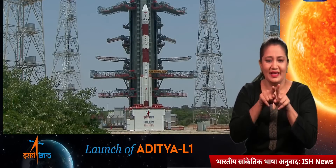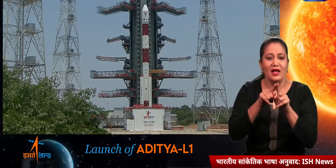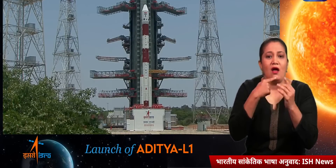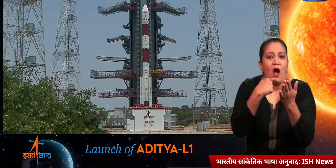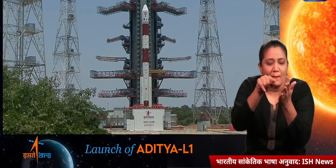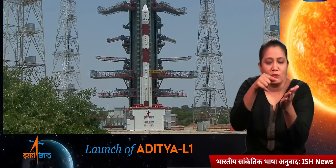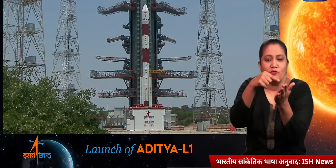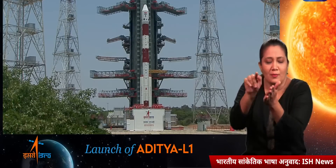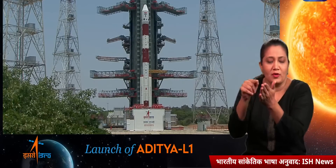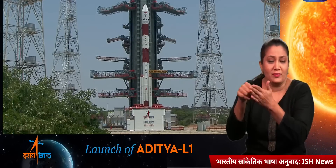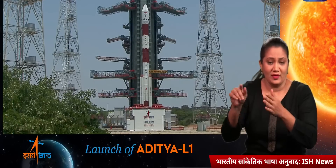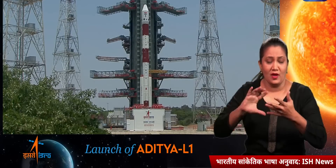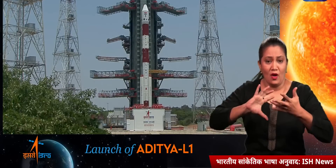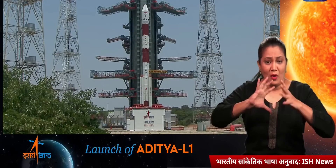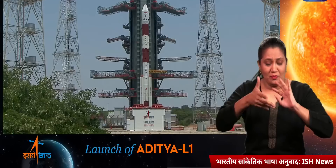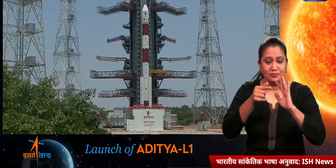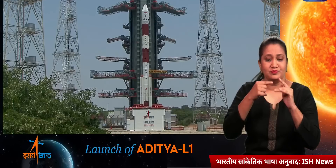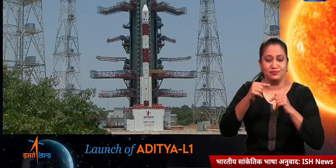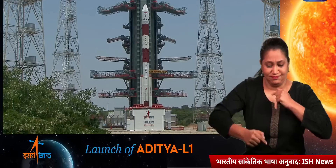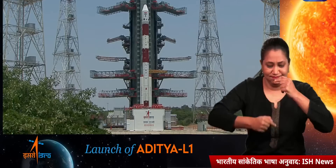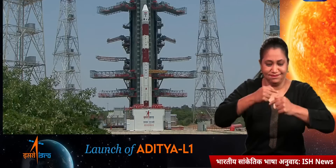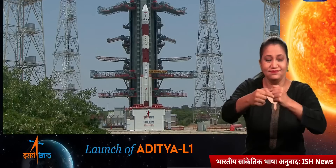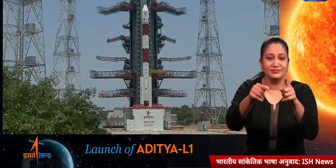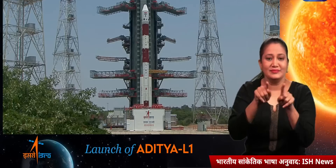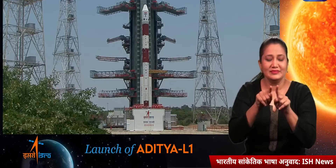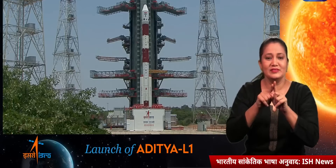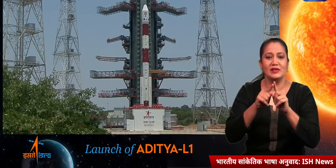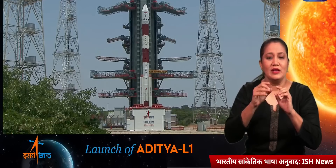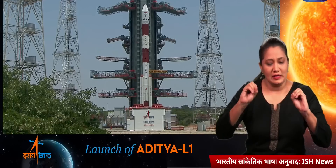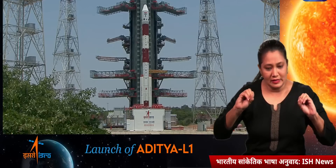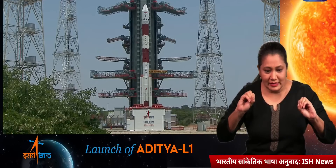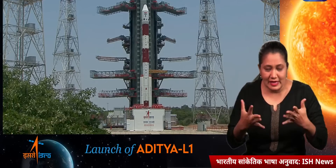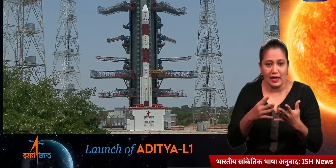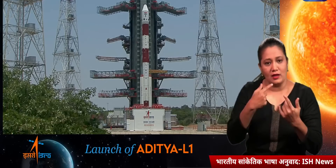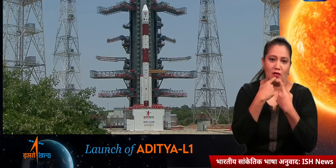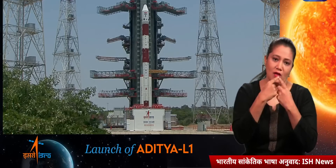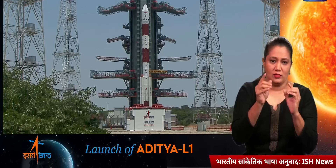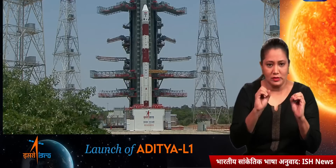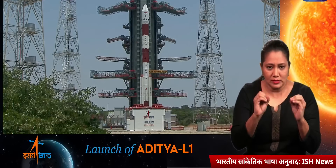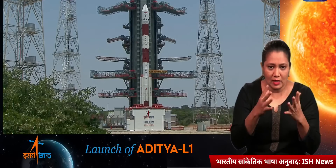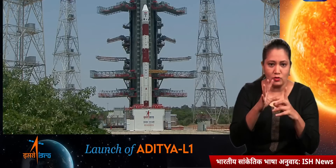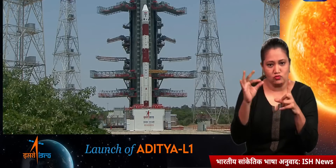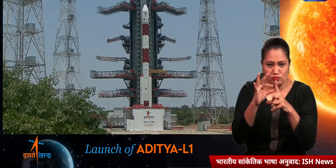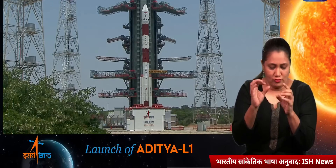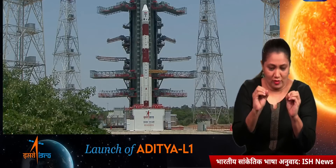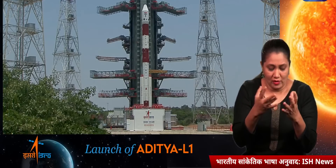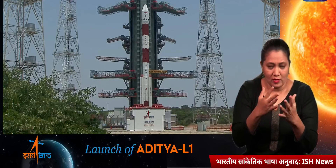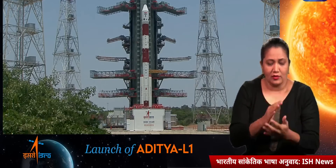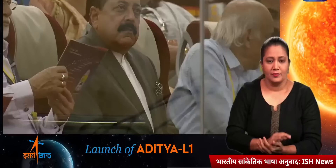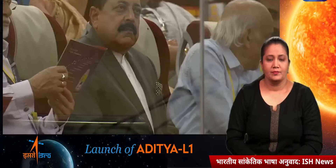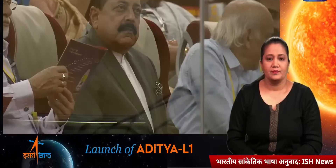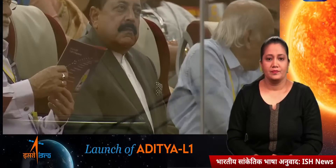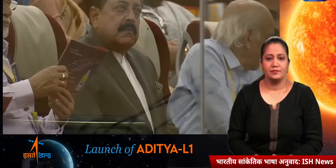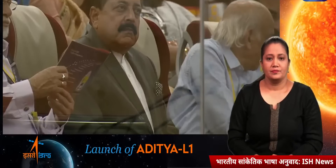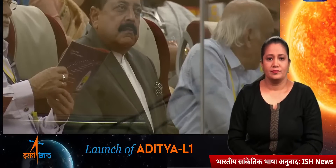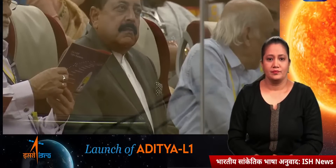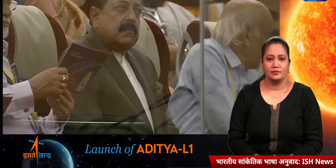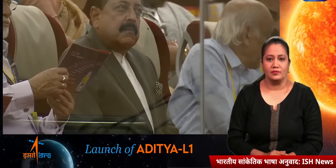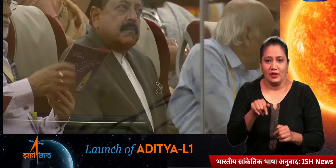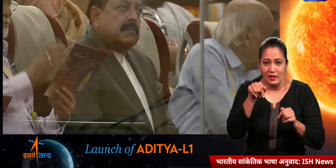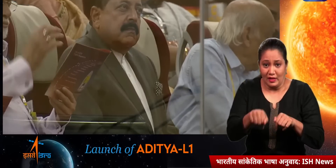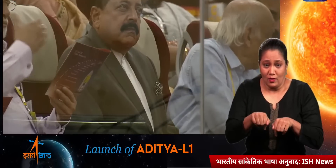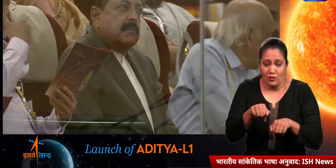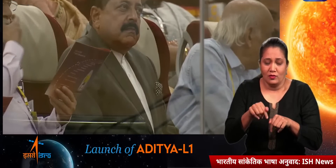The automatic launch sequence, the initiation has been announced, and hereafter a very